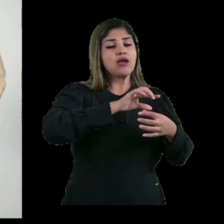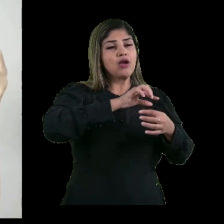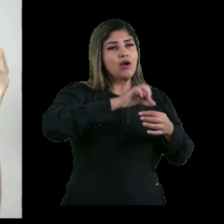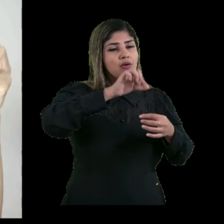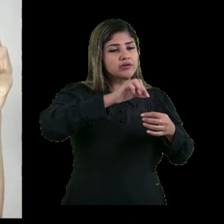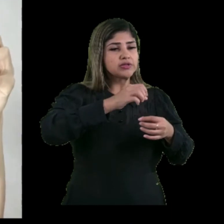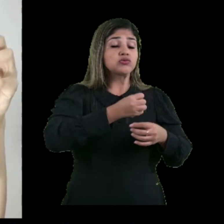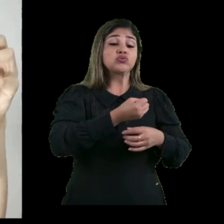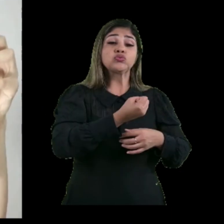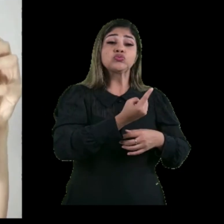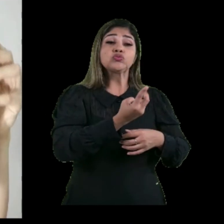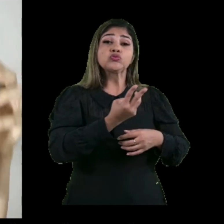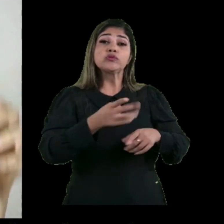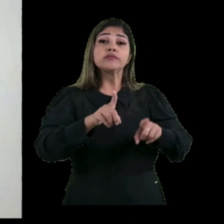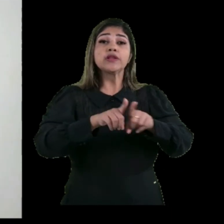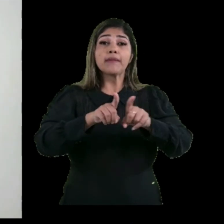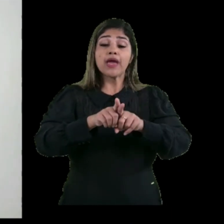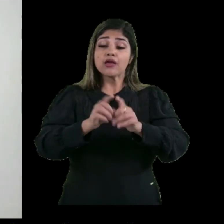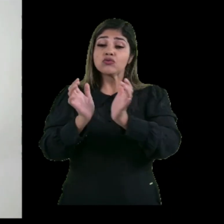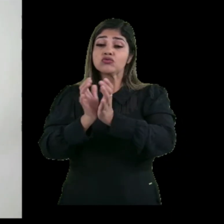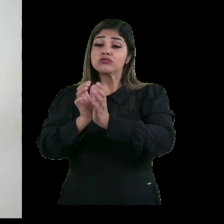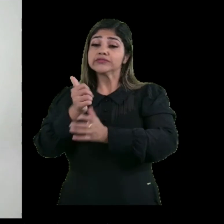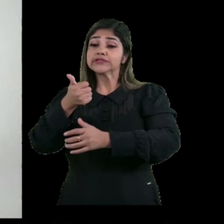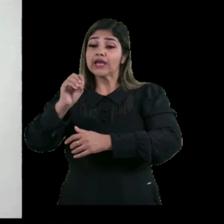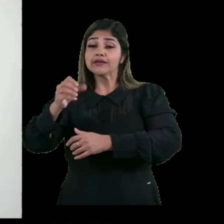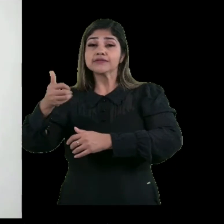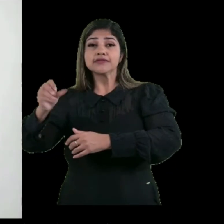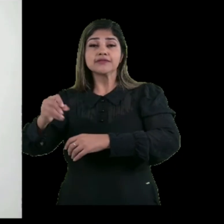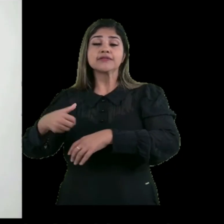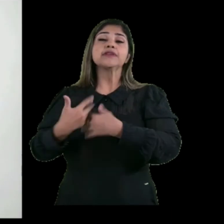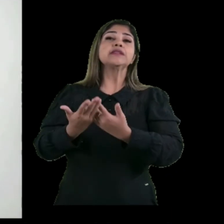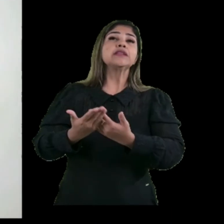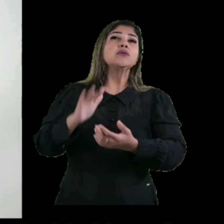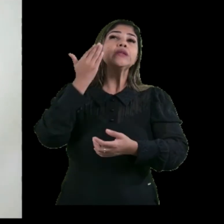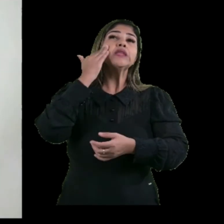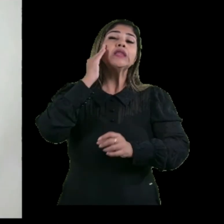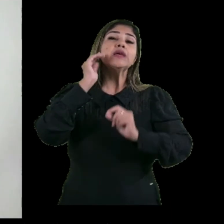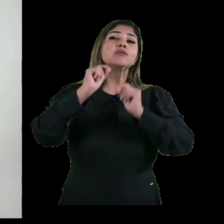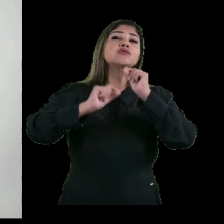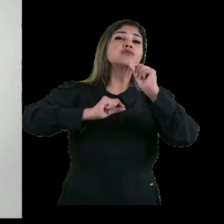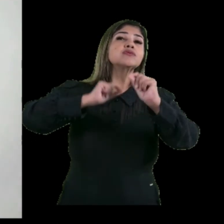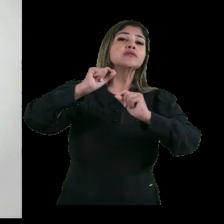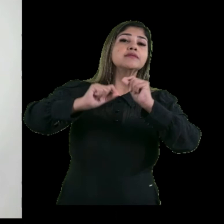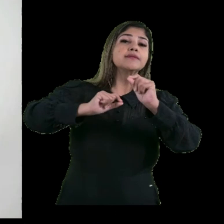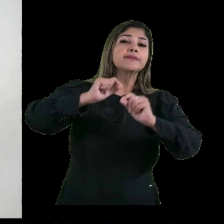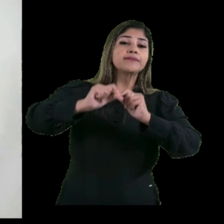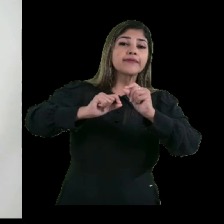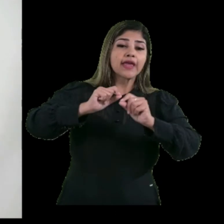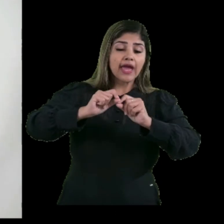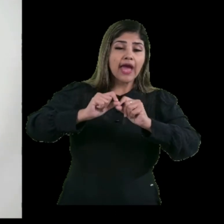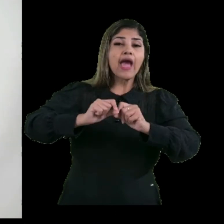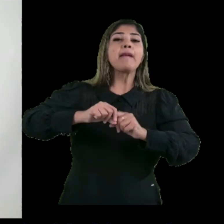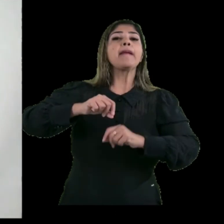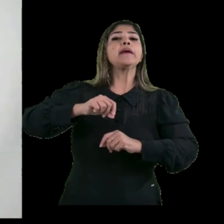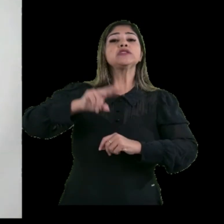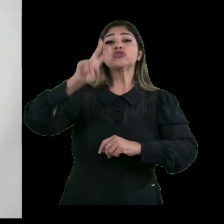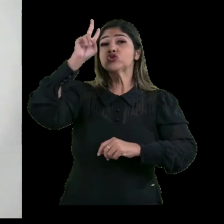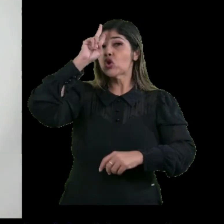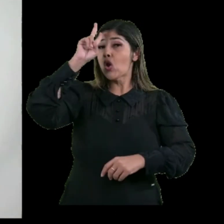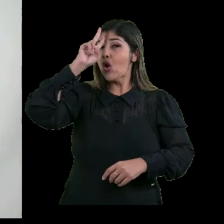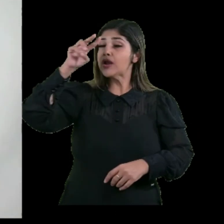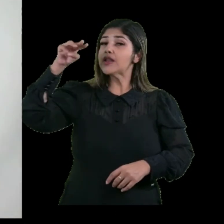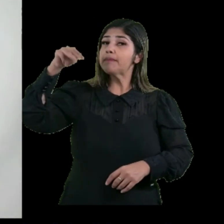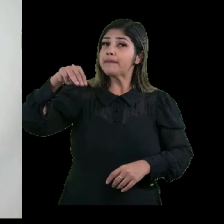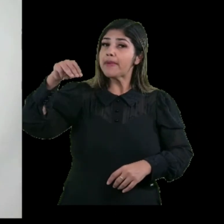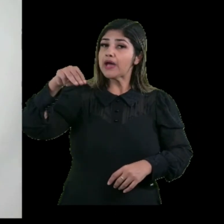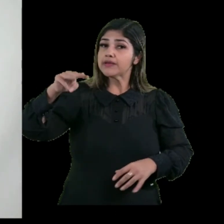a unit and 10 Soroban. To sum up, we understand with this study that the episode in the